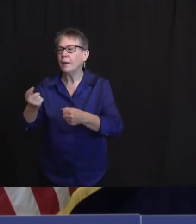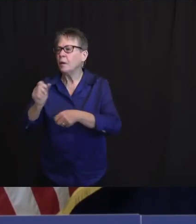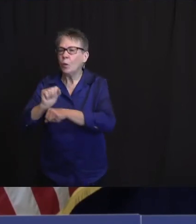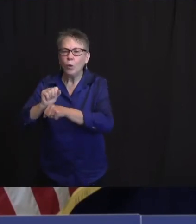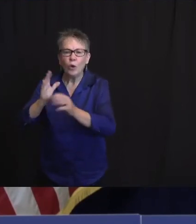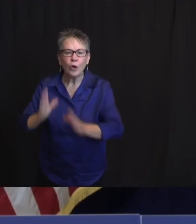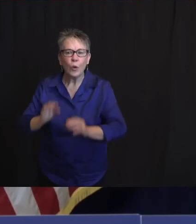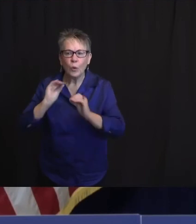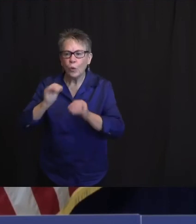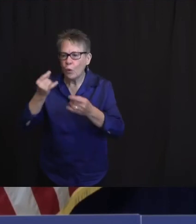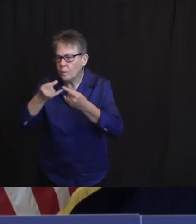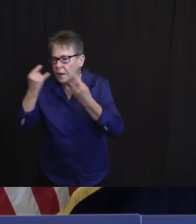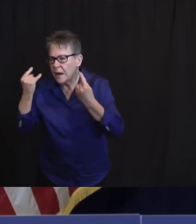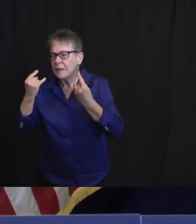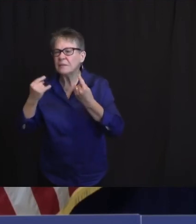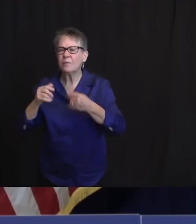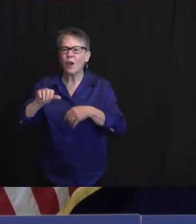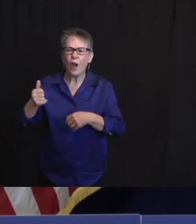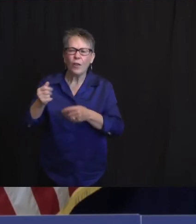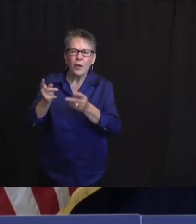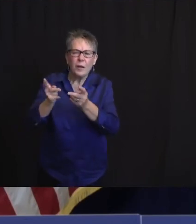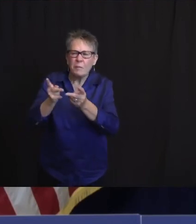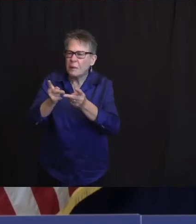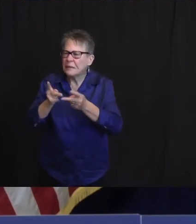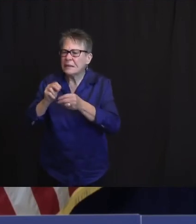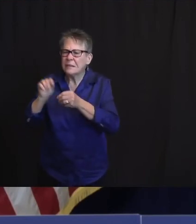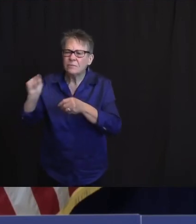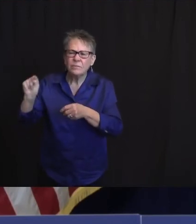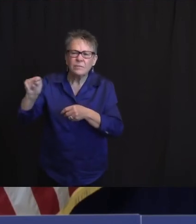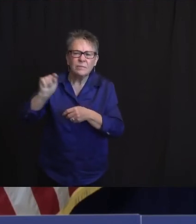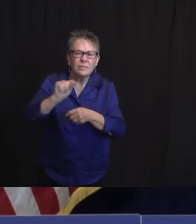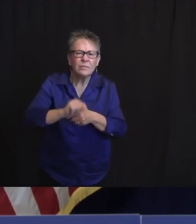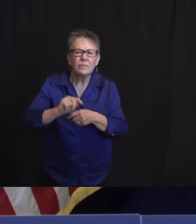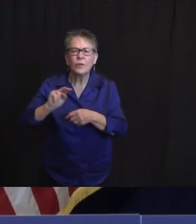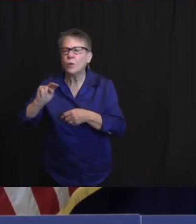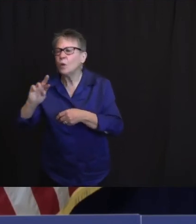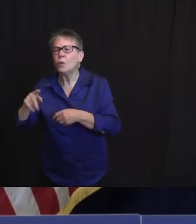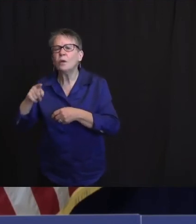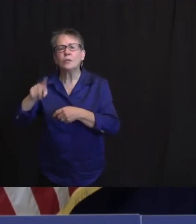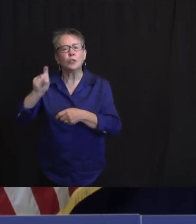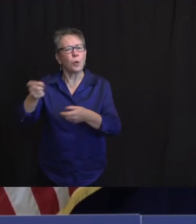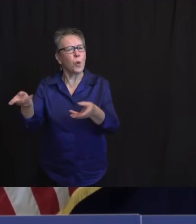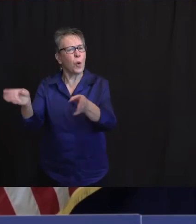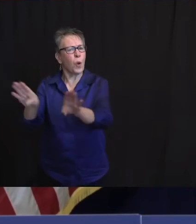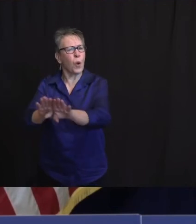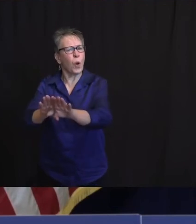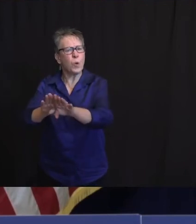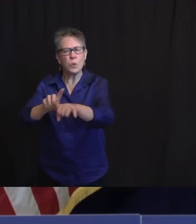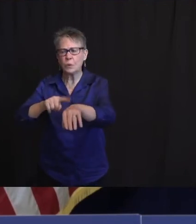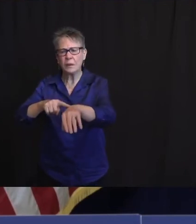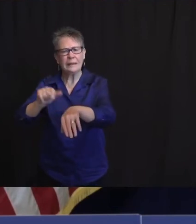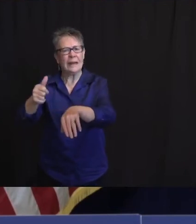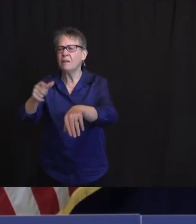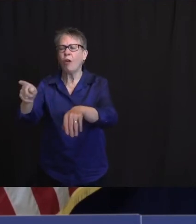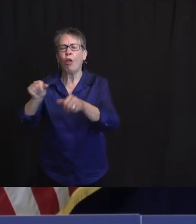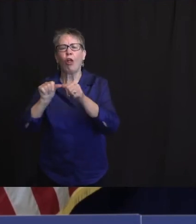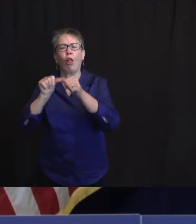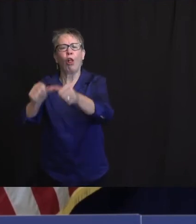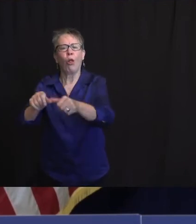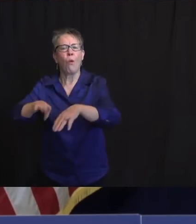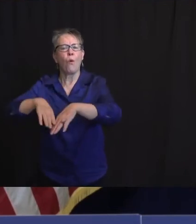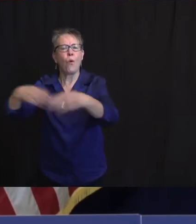in Newark, operating after authorized hours, employees not wearing masks. In Newark, also, Lucky